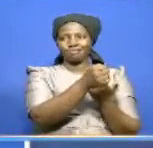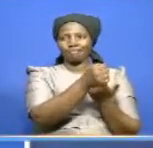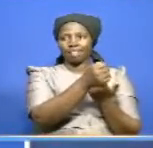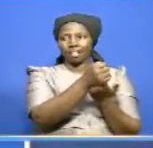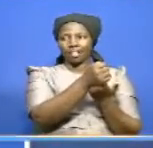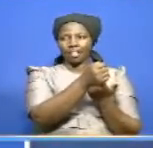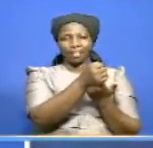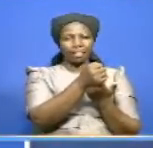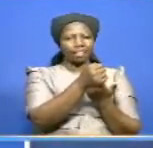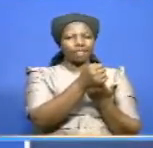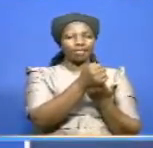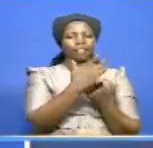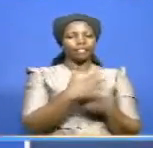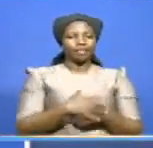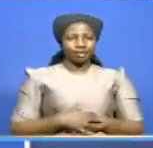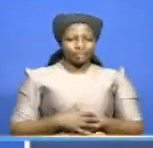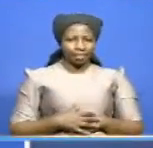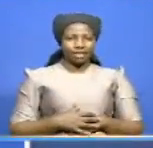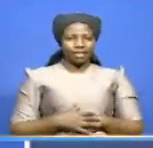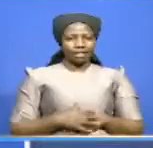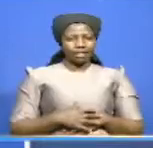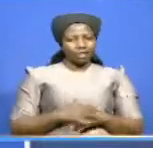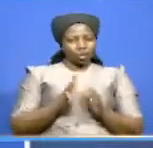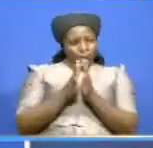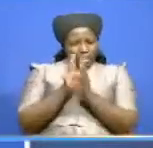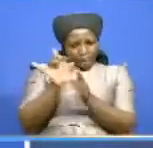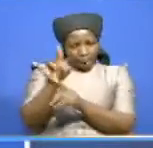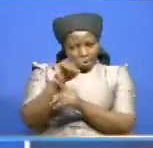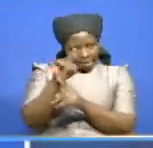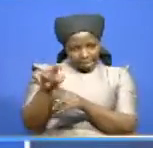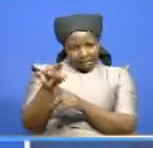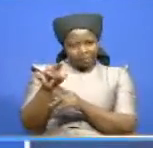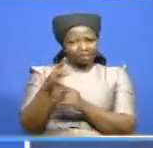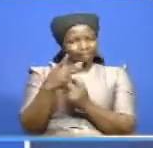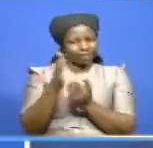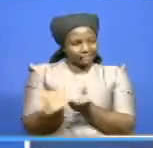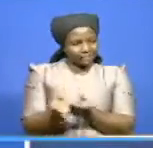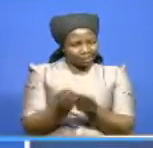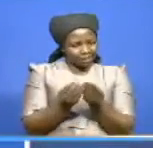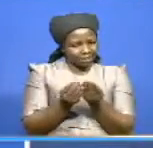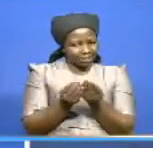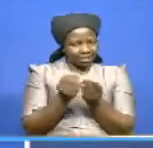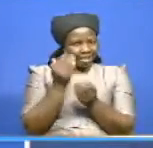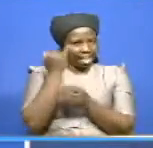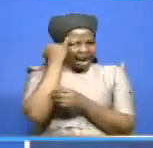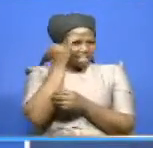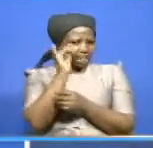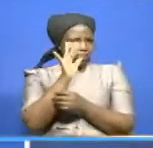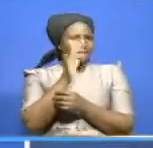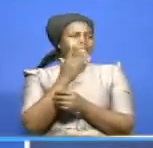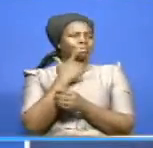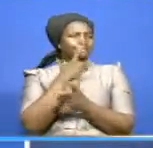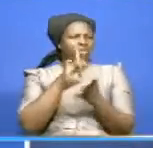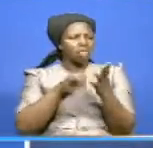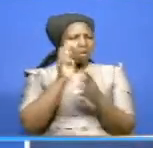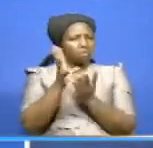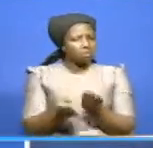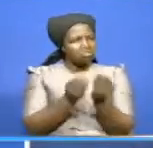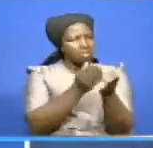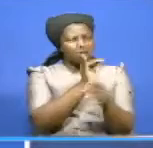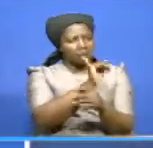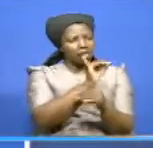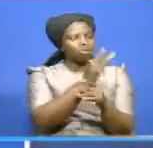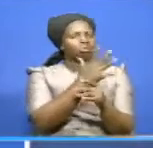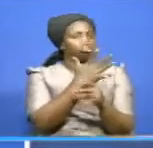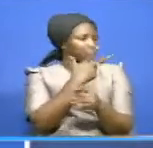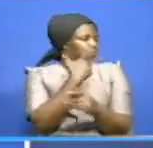in the mistaken notion of releasing the current doses only when they receive doses for the second phase